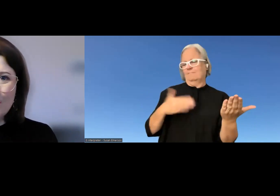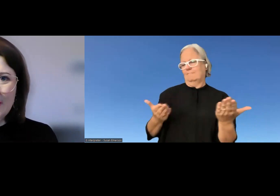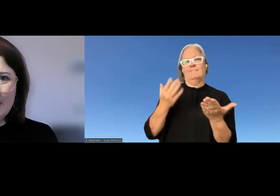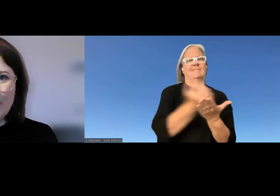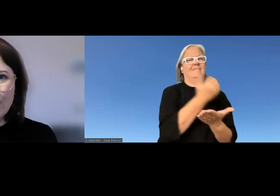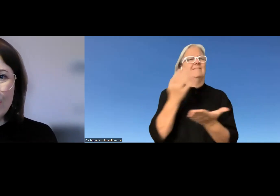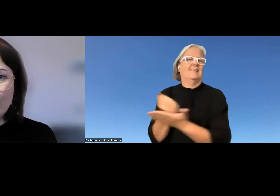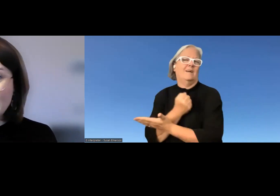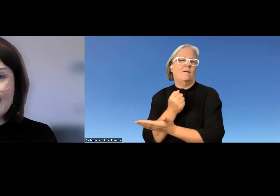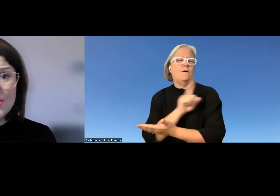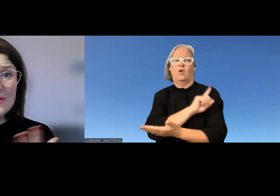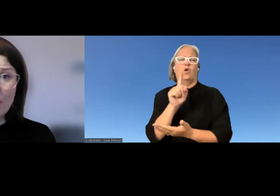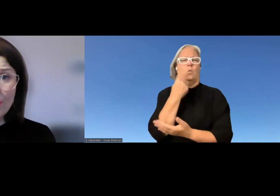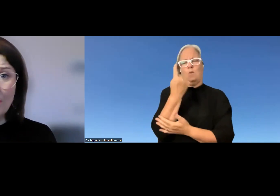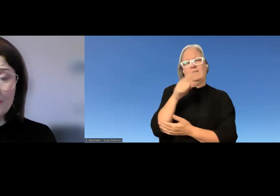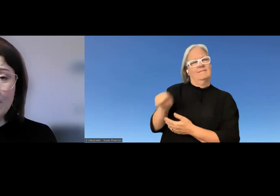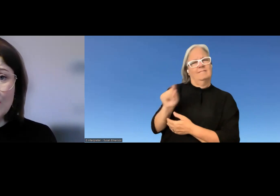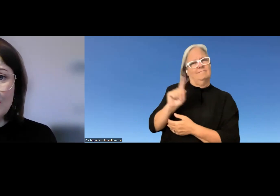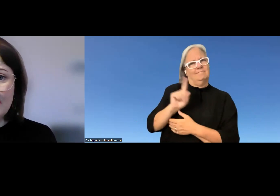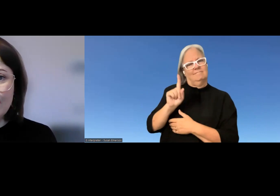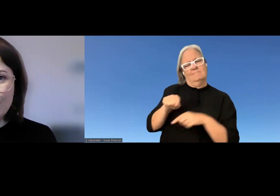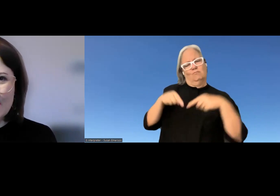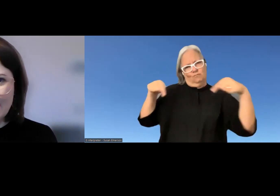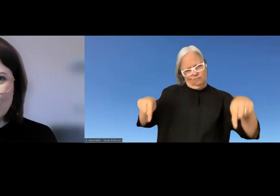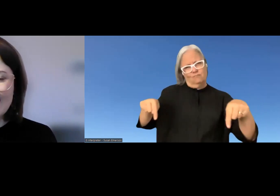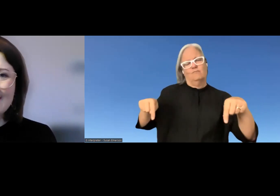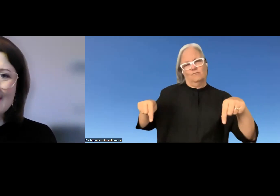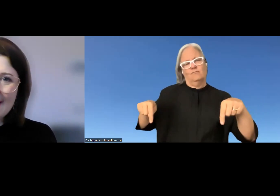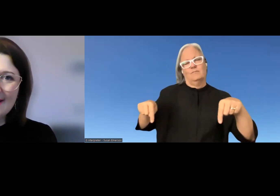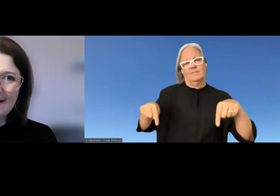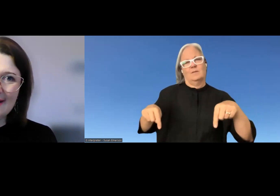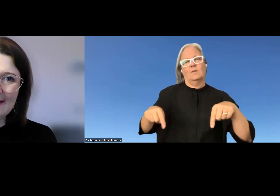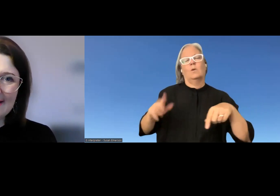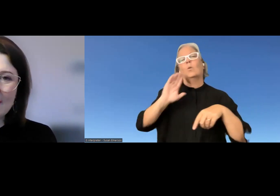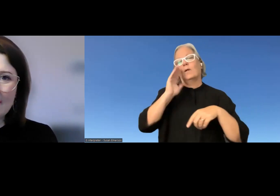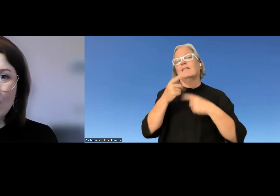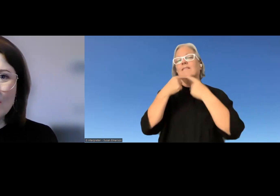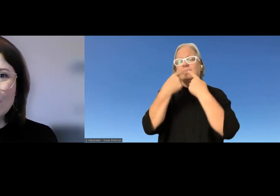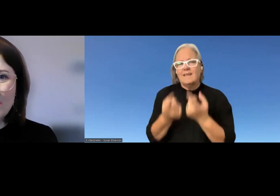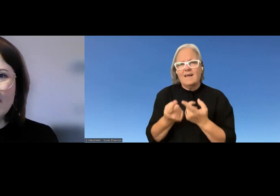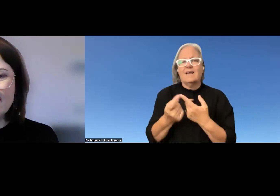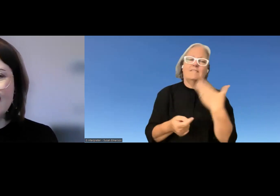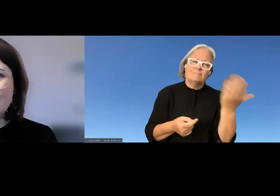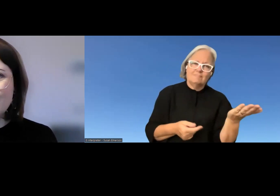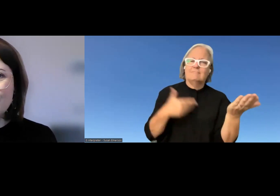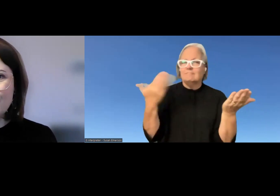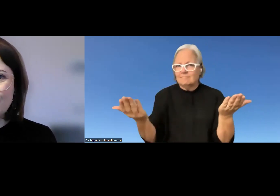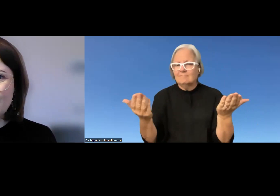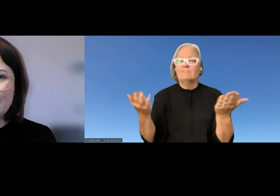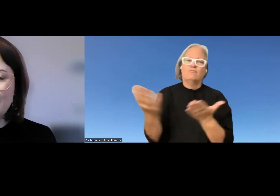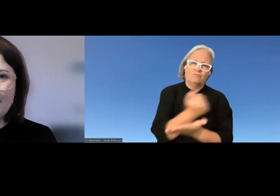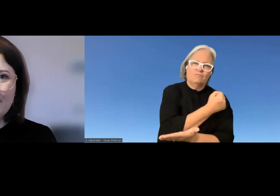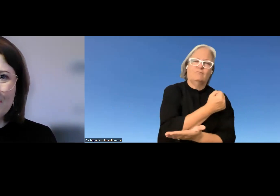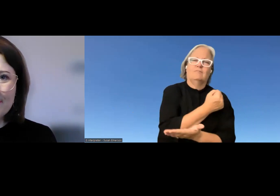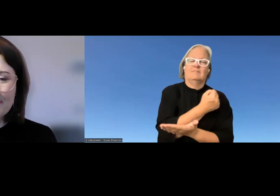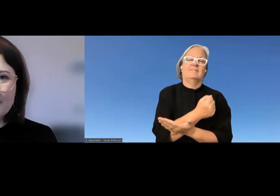both organizations, both company would be, of course, mentioned as the award winner of